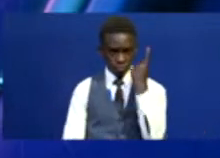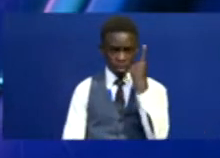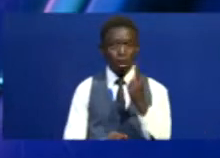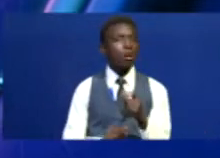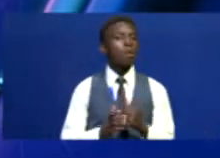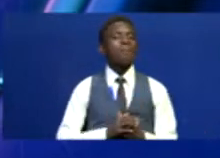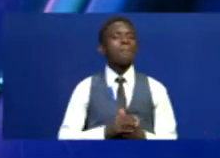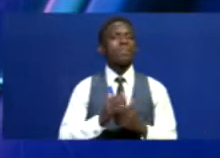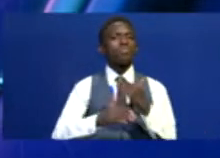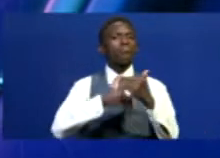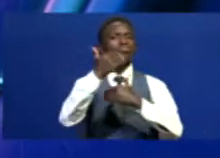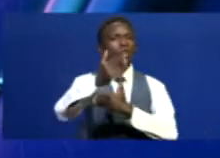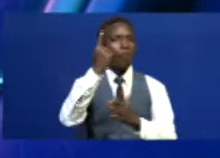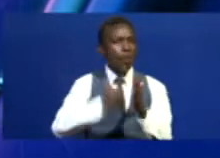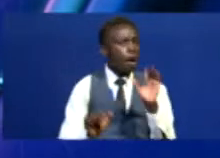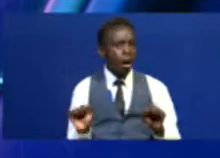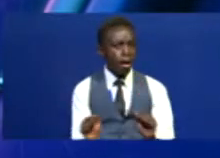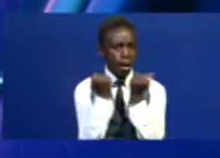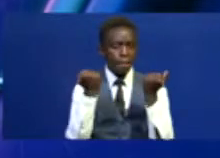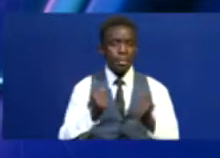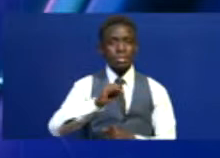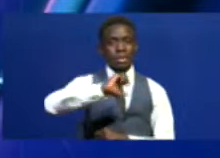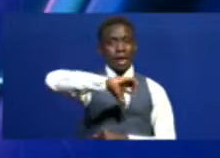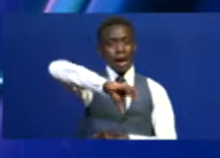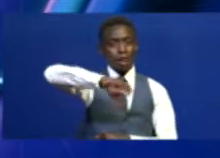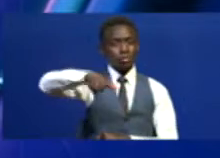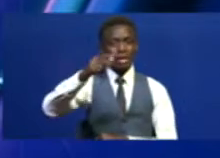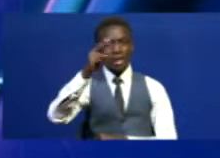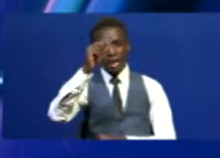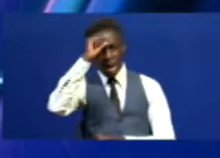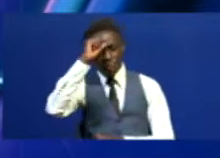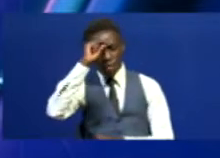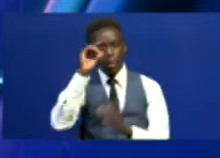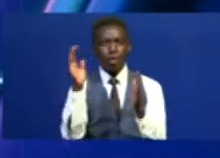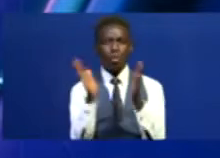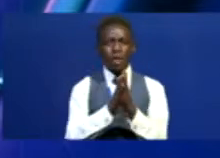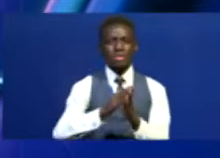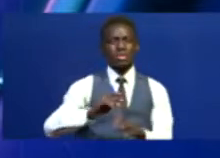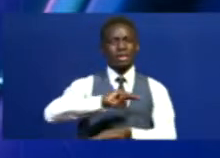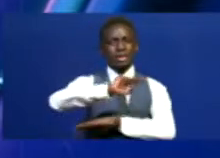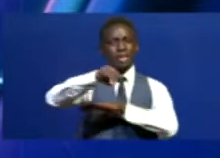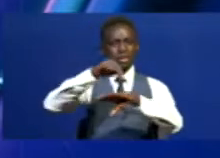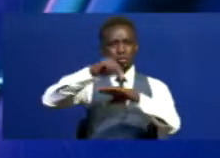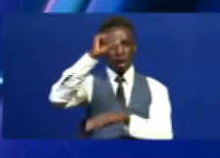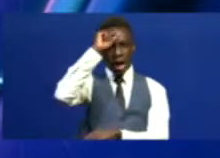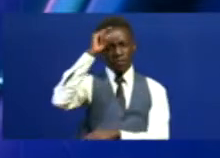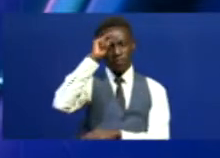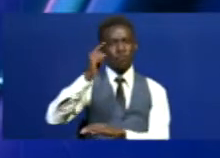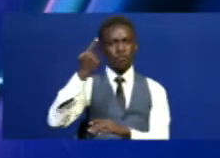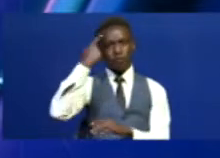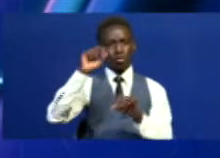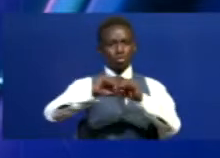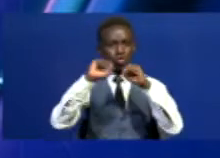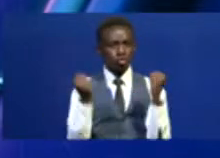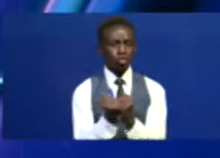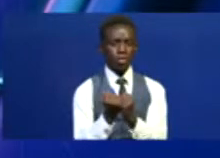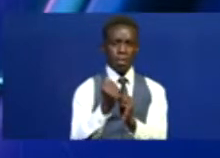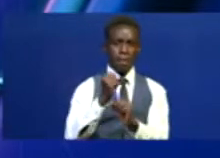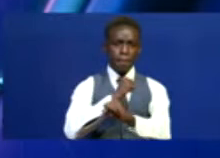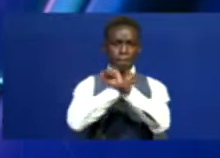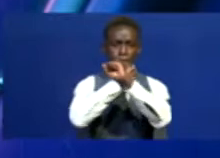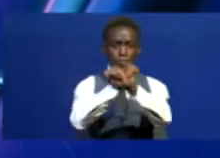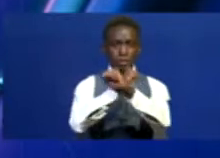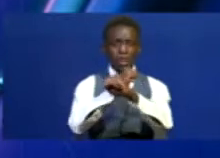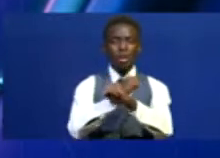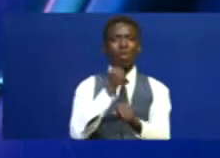happened? The county governments and the State Department Social Protection, working closely with NHIF, were given